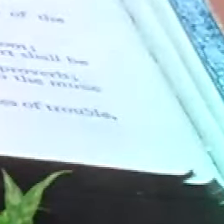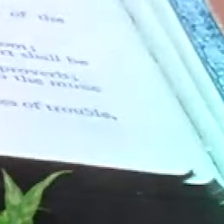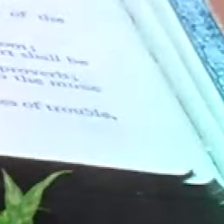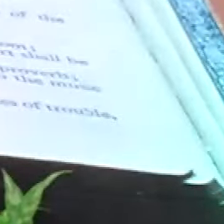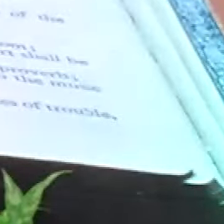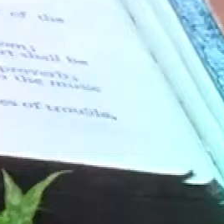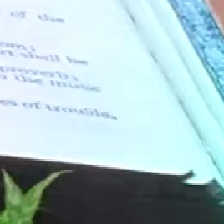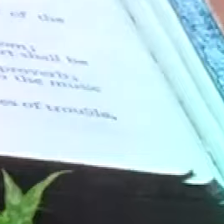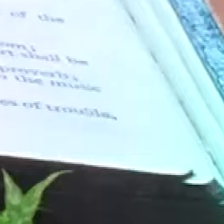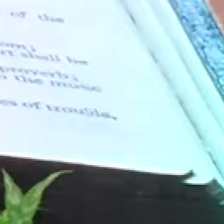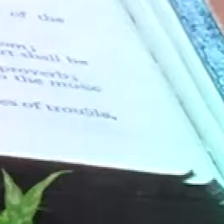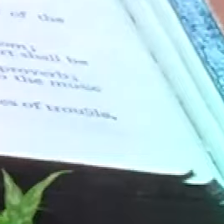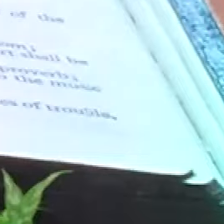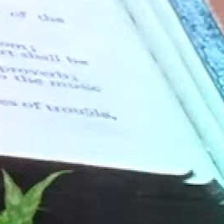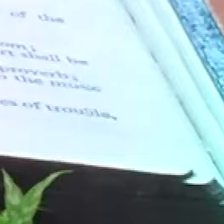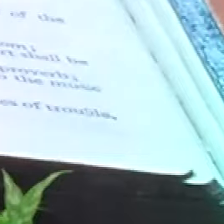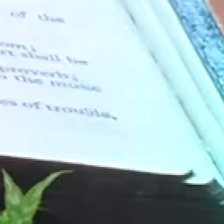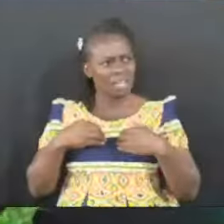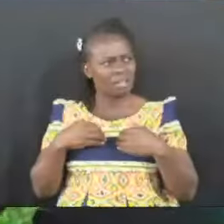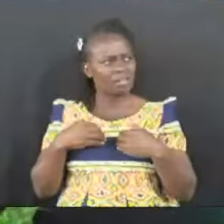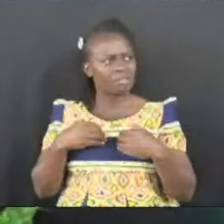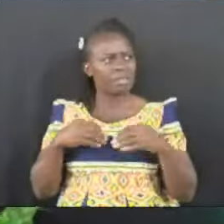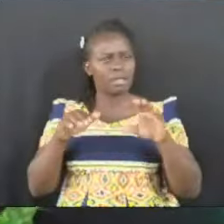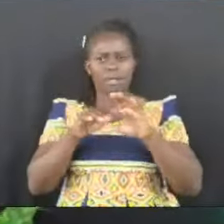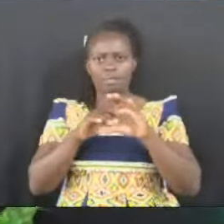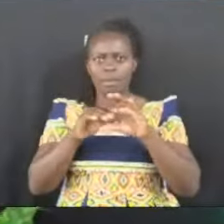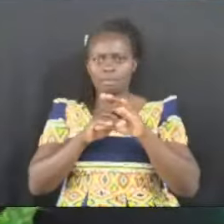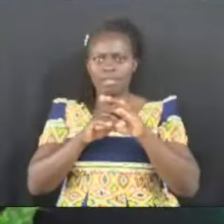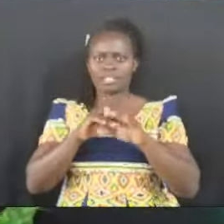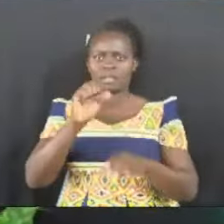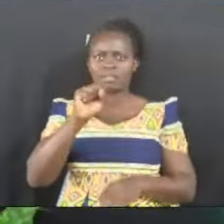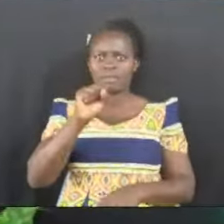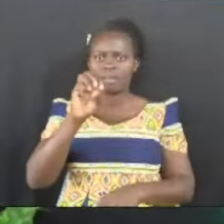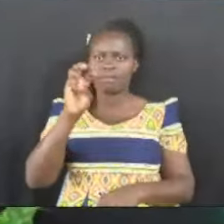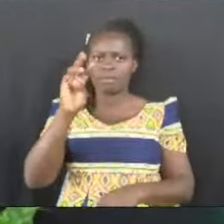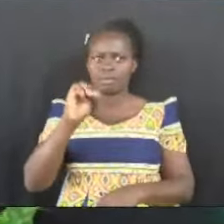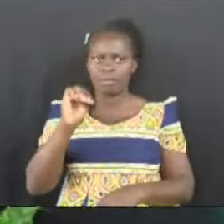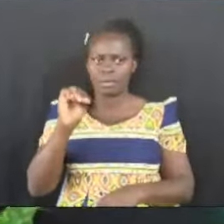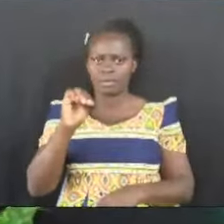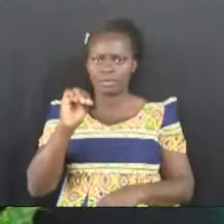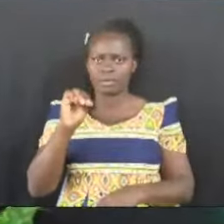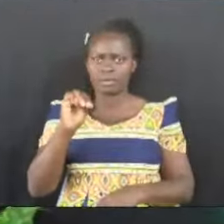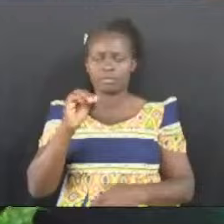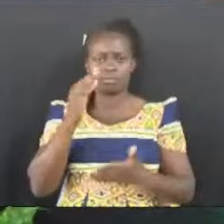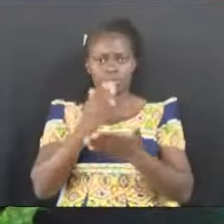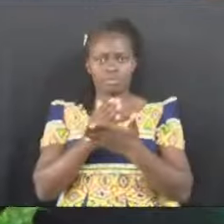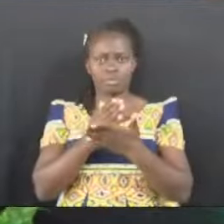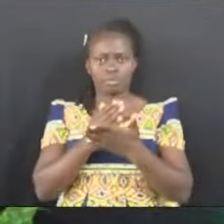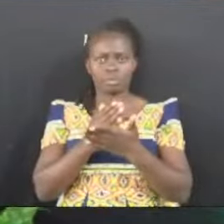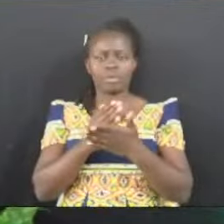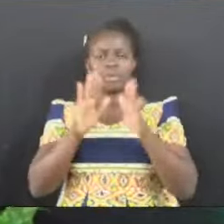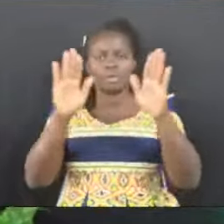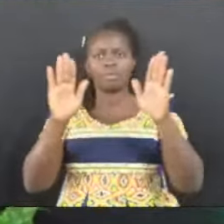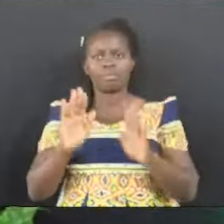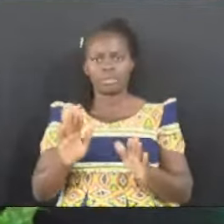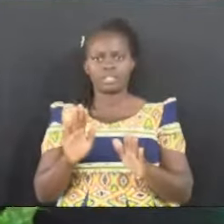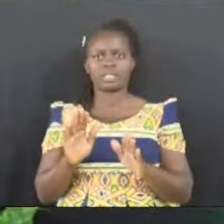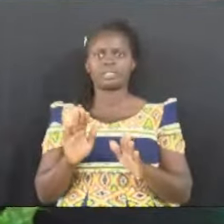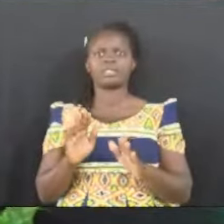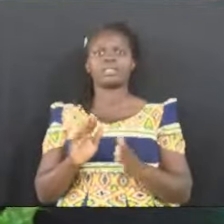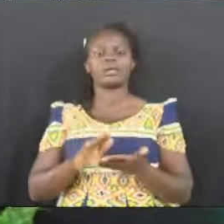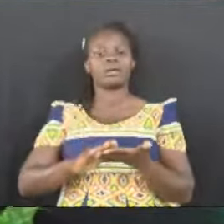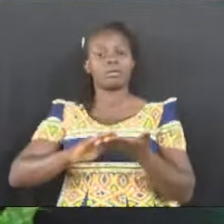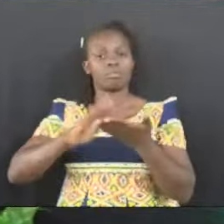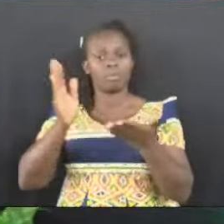5.5. And you have even pledged that you want to double that number, I have heard somewhere. In any event,